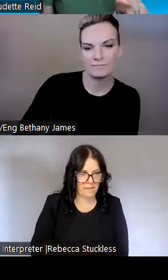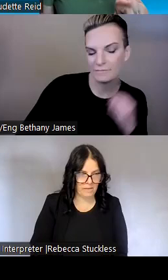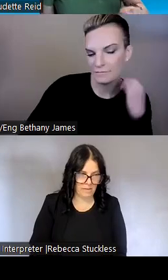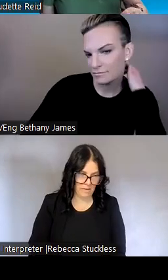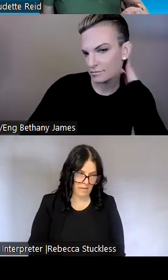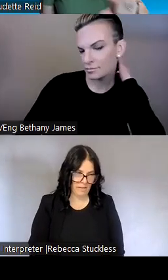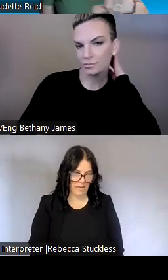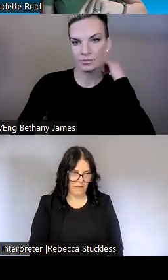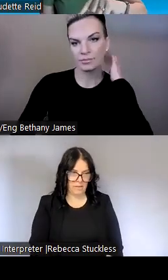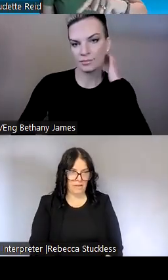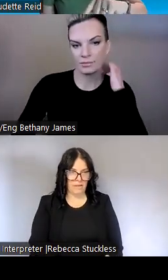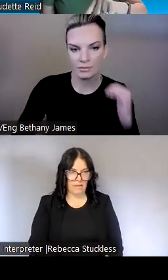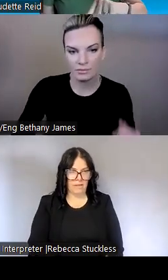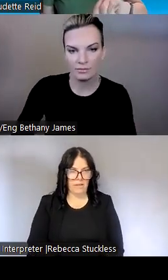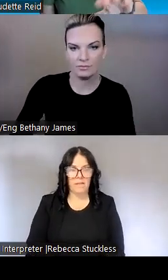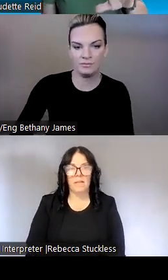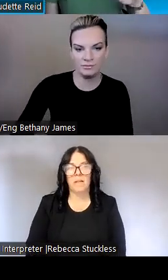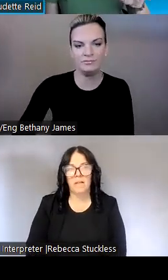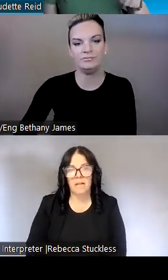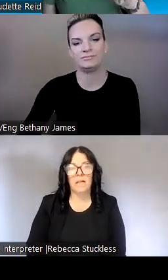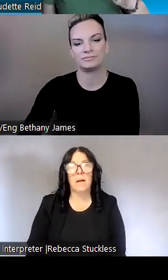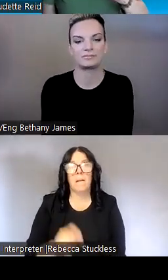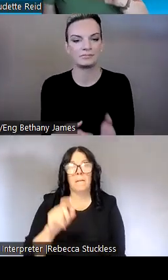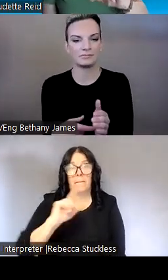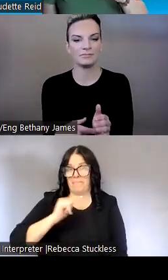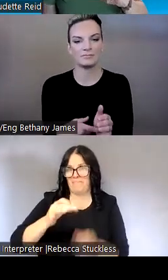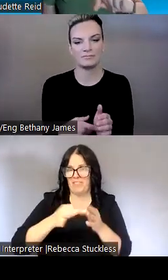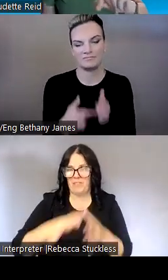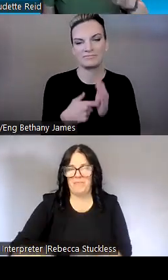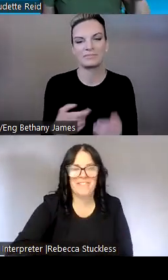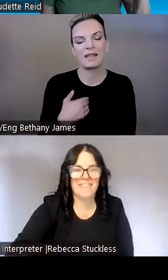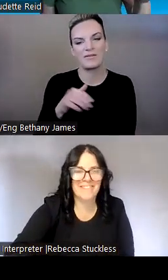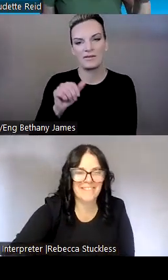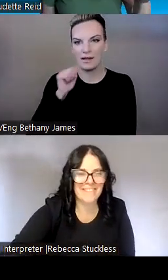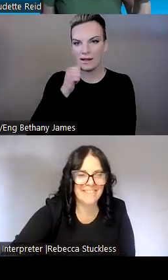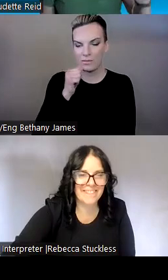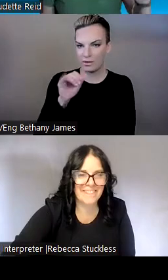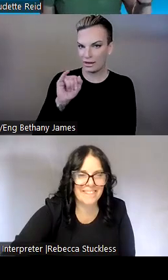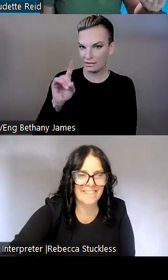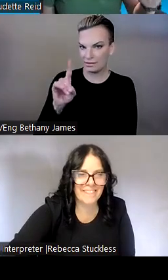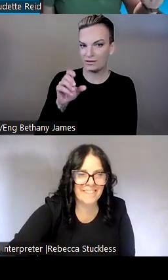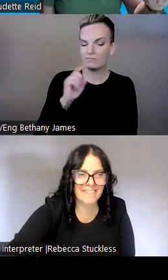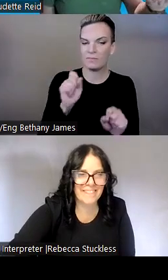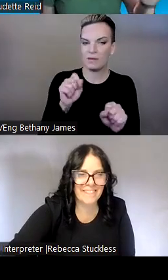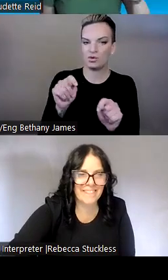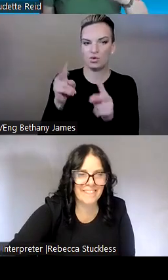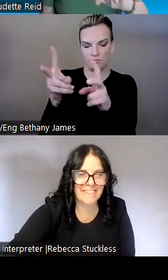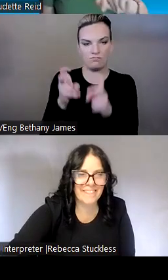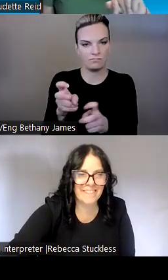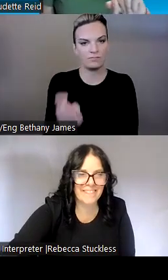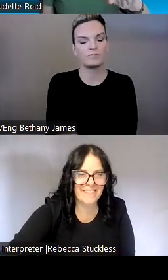You have to have an Apple ID to download an app from the App Store. And the state used to